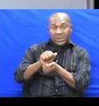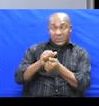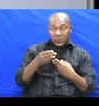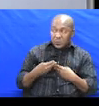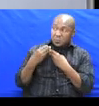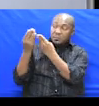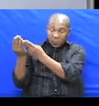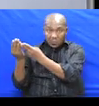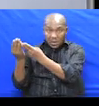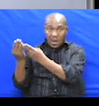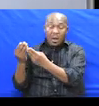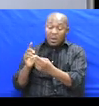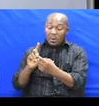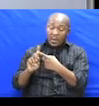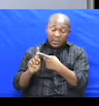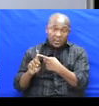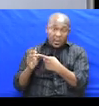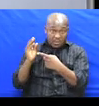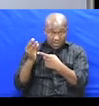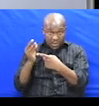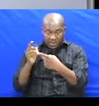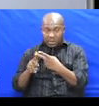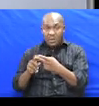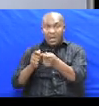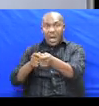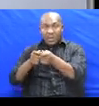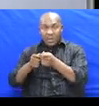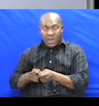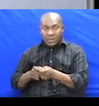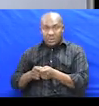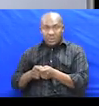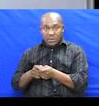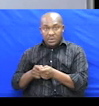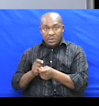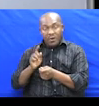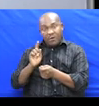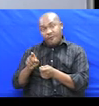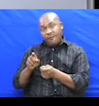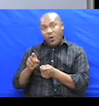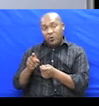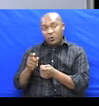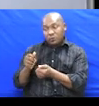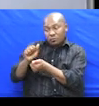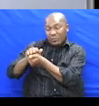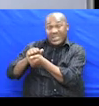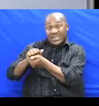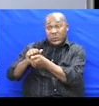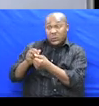The raw materials which were expected to be provided by the African colonies were both minerals